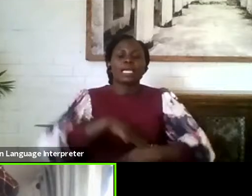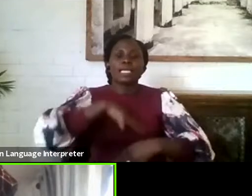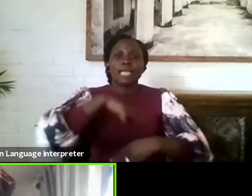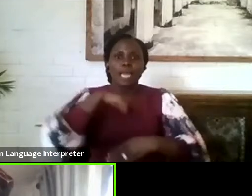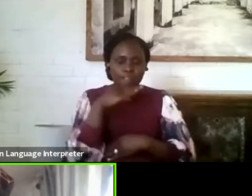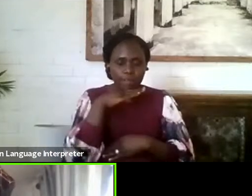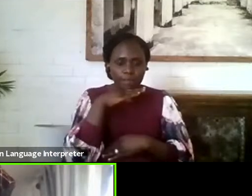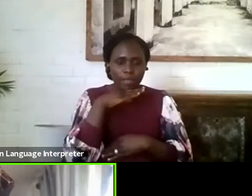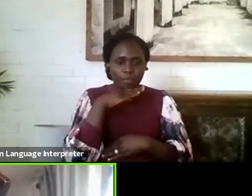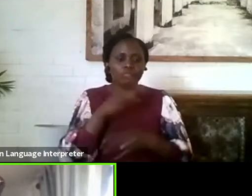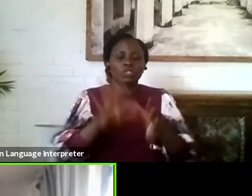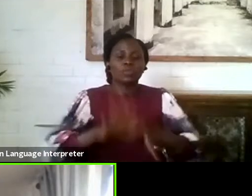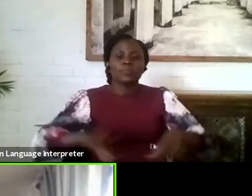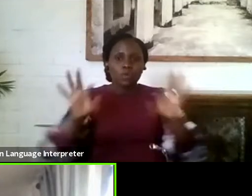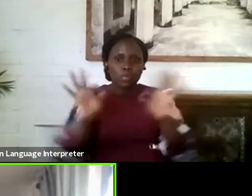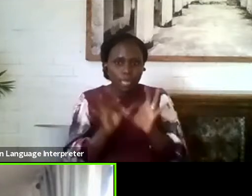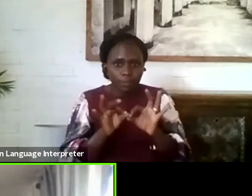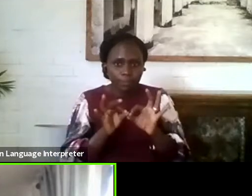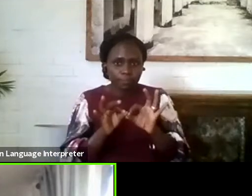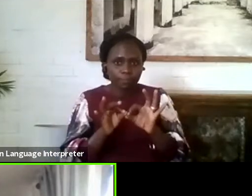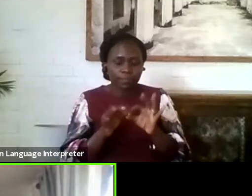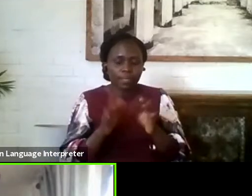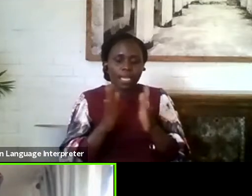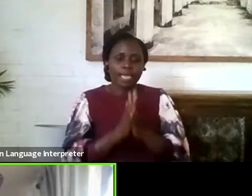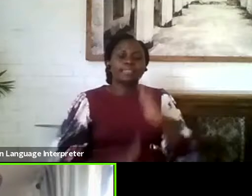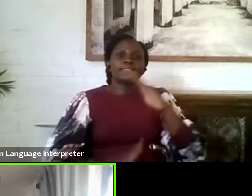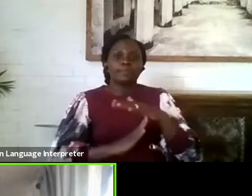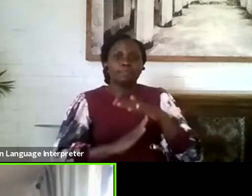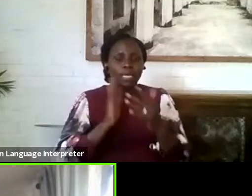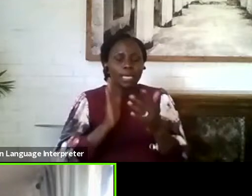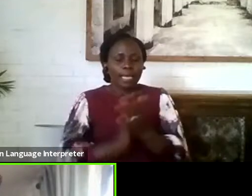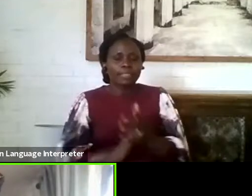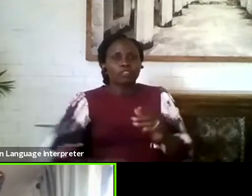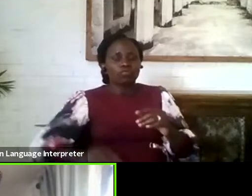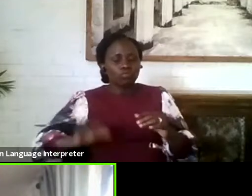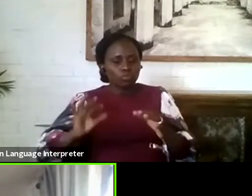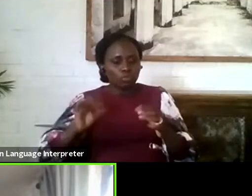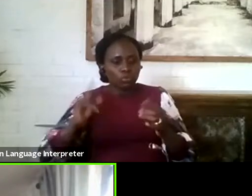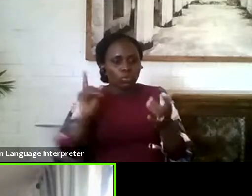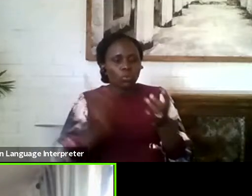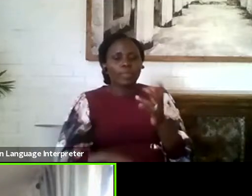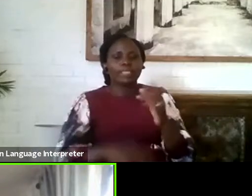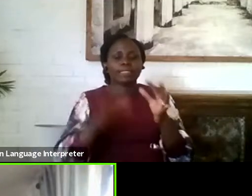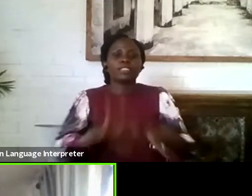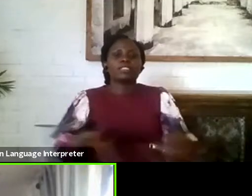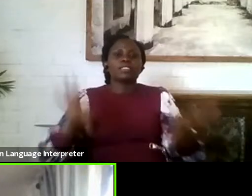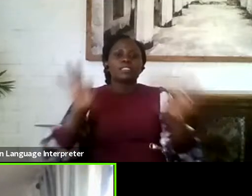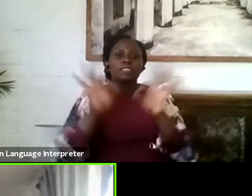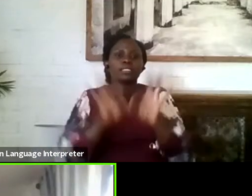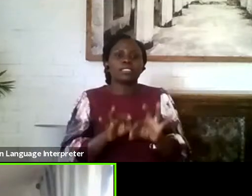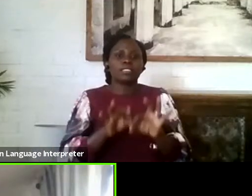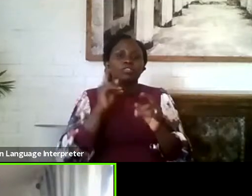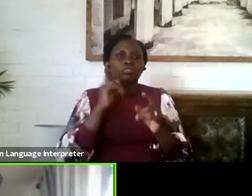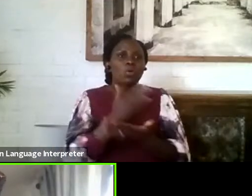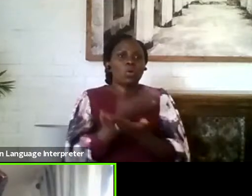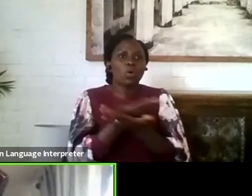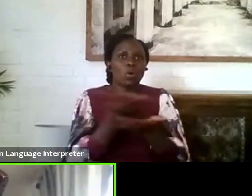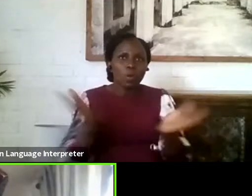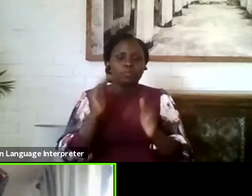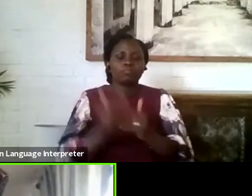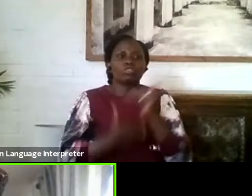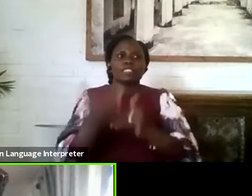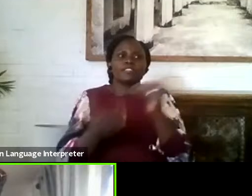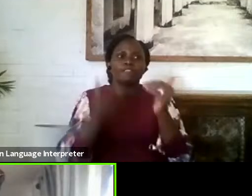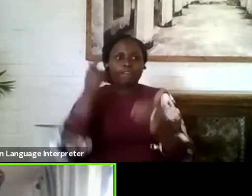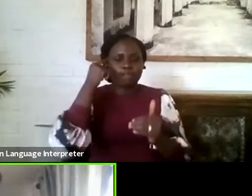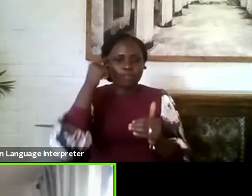and limited to what is necessary for the purpose that it is being processed for. States do